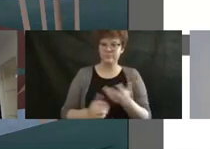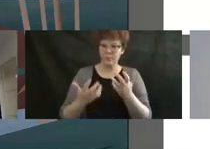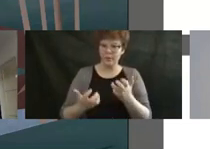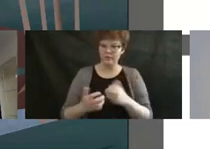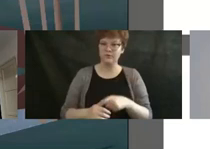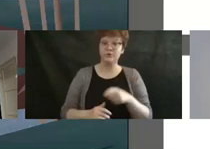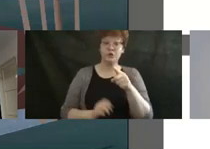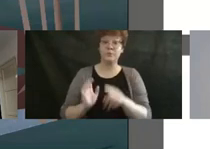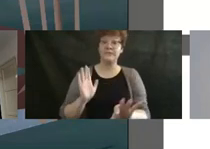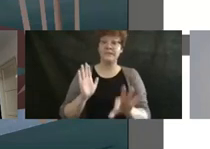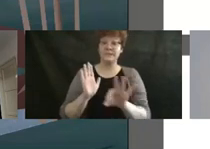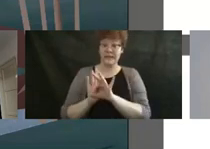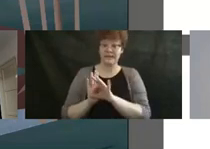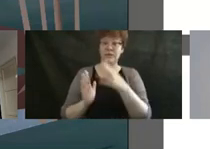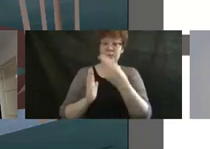remove.